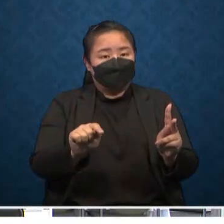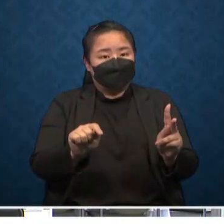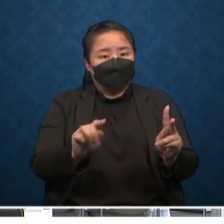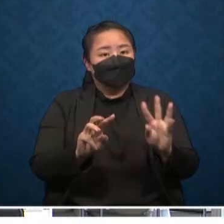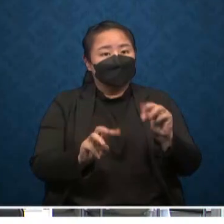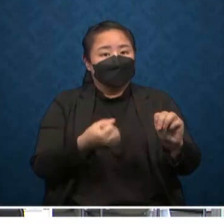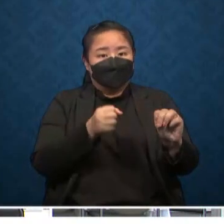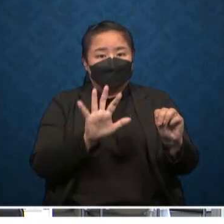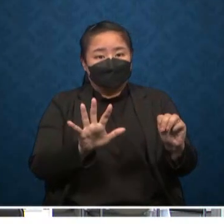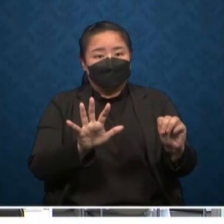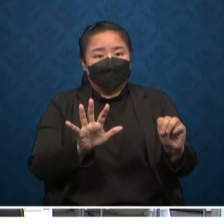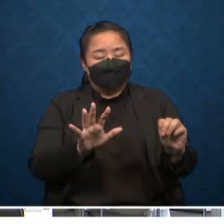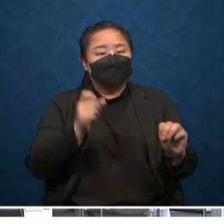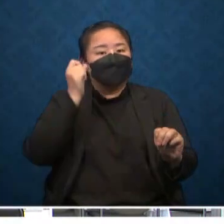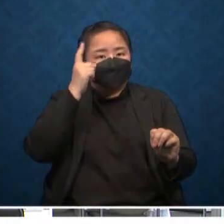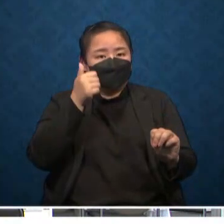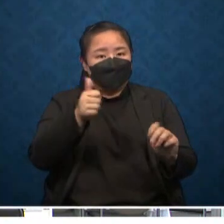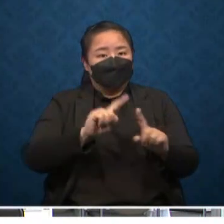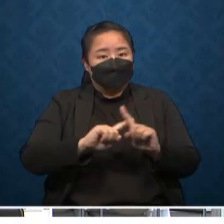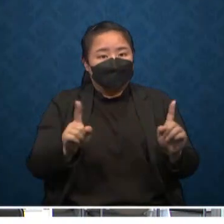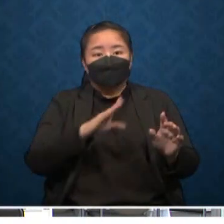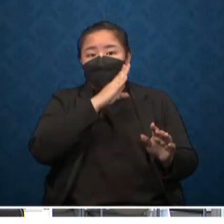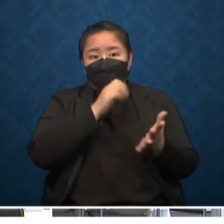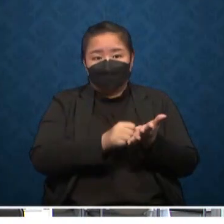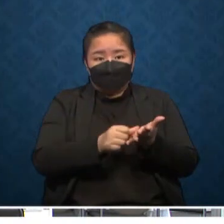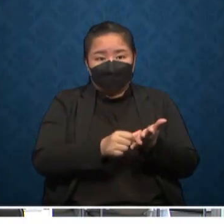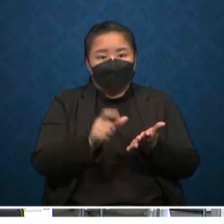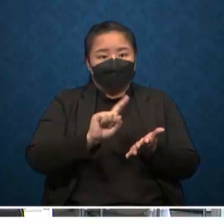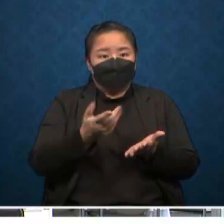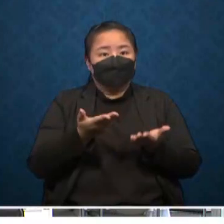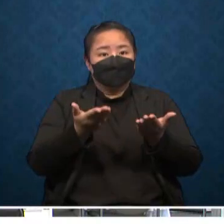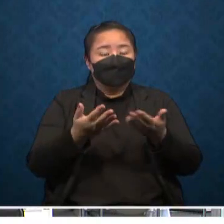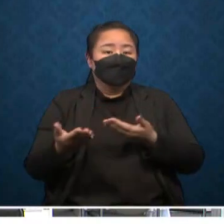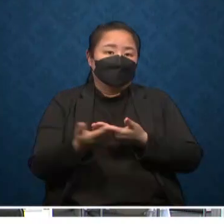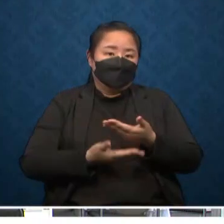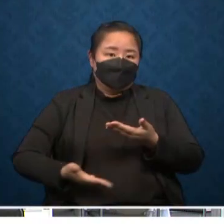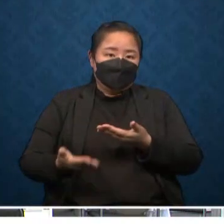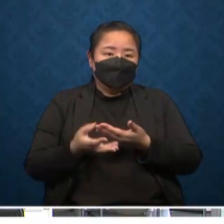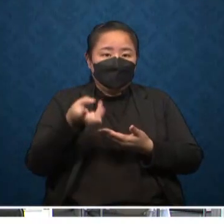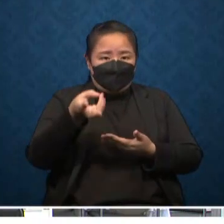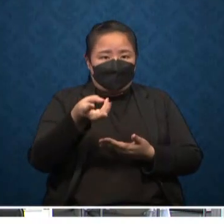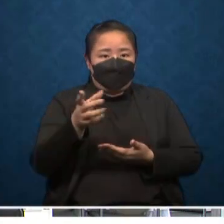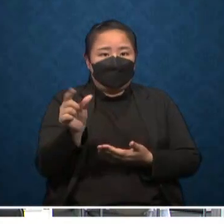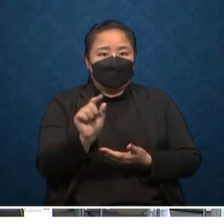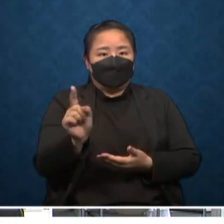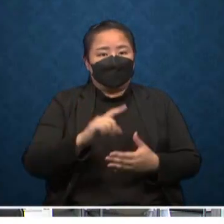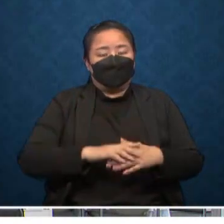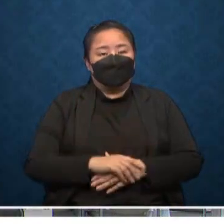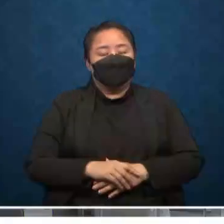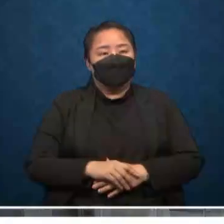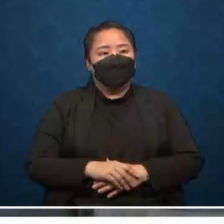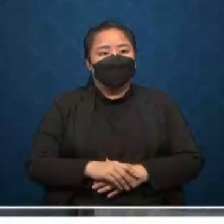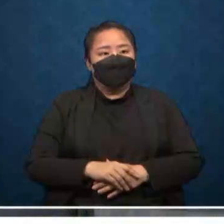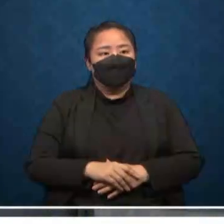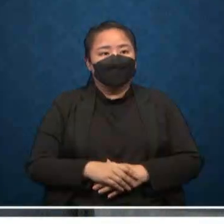longer than 15. You can understand it, but when there longer than 15, I would like to ask a little more about The